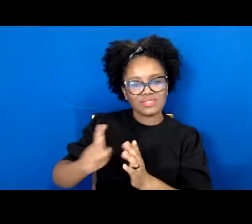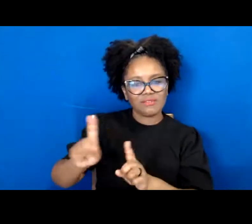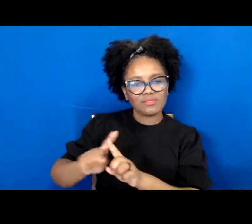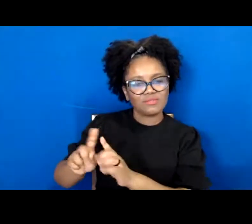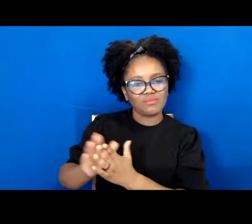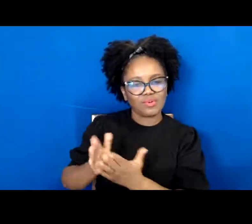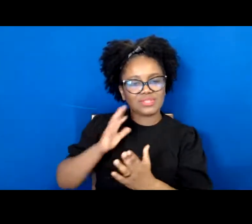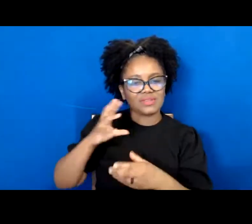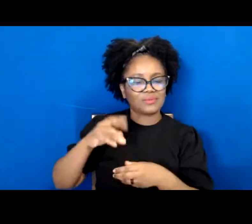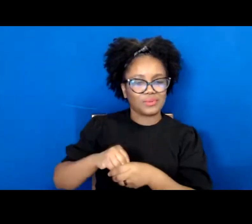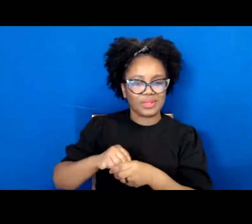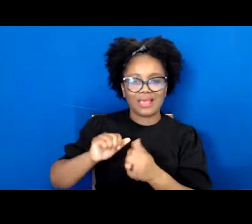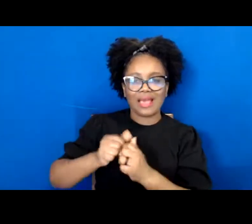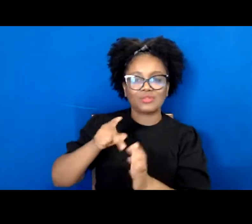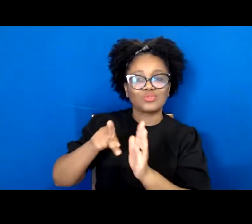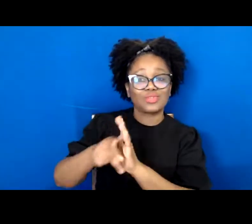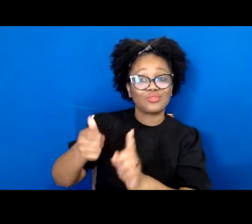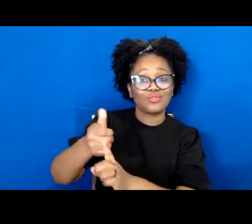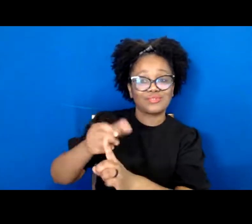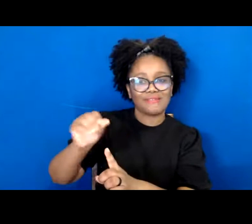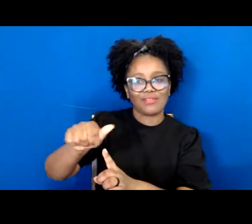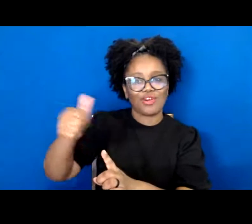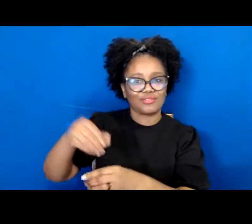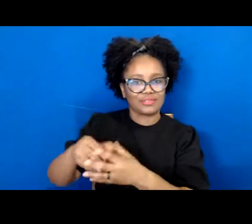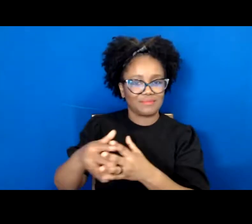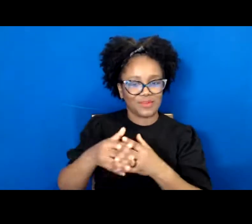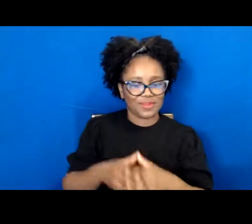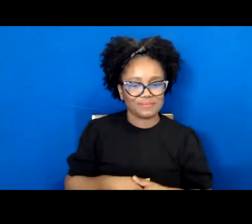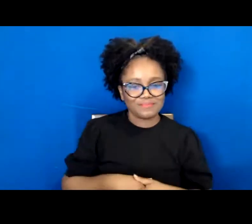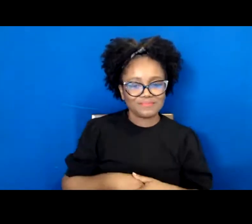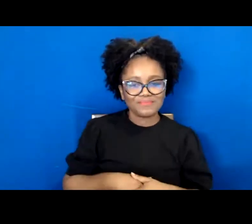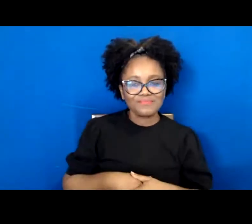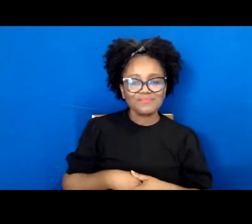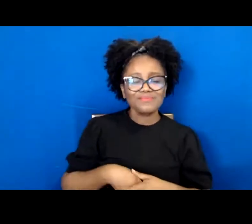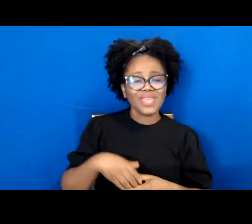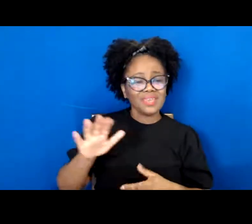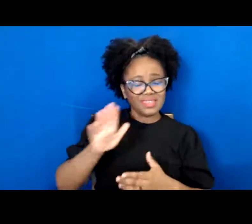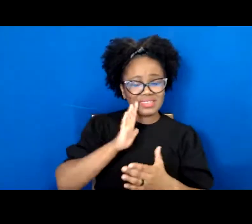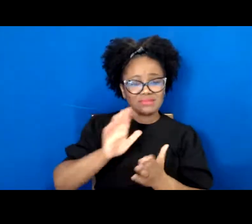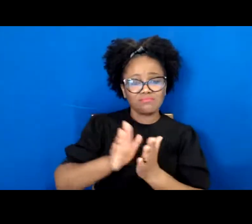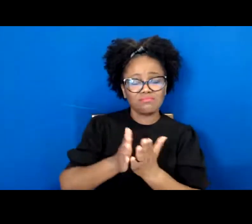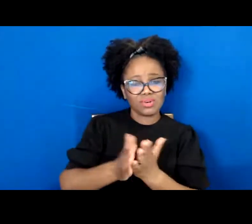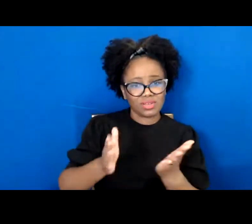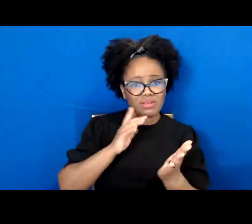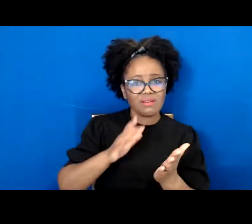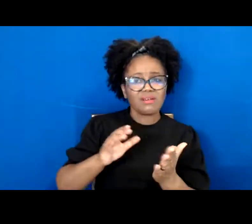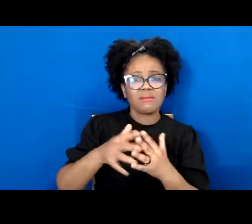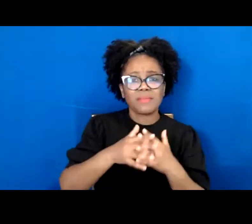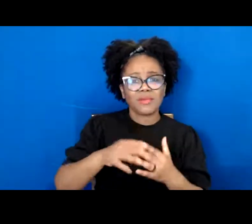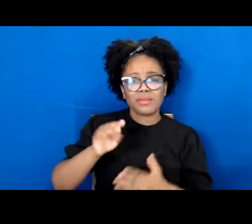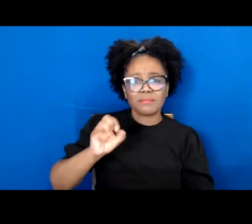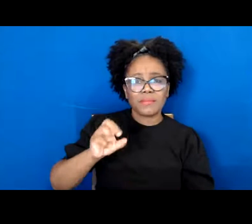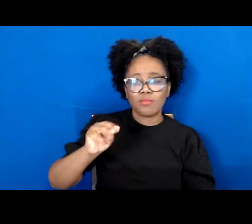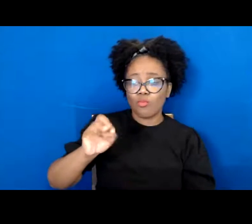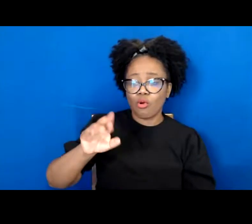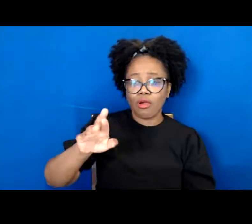America. His best-selling memoir, Heavy, an American Memoir, was named one of the 50 best memoirs of the past 50